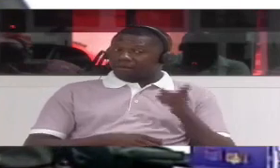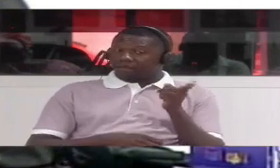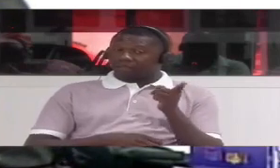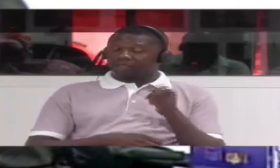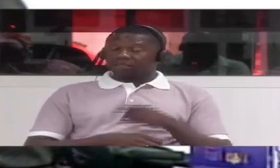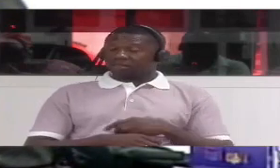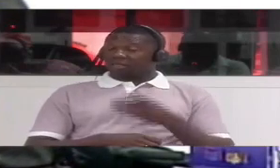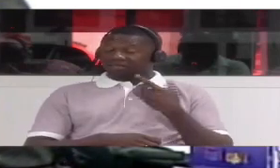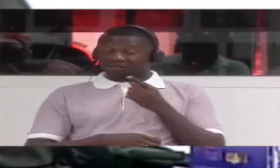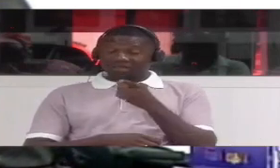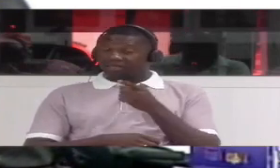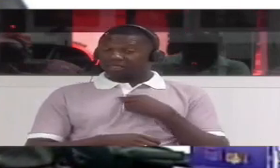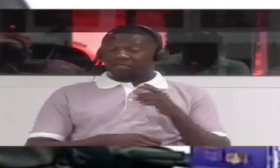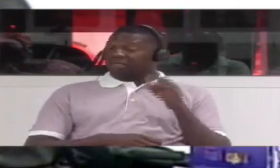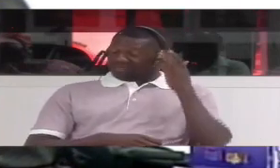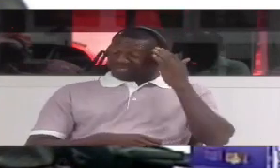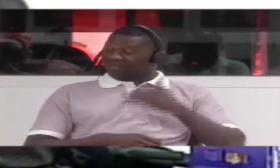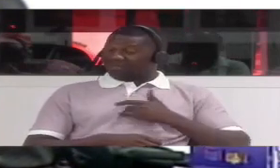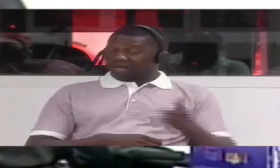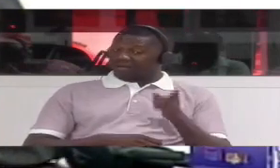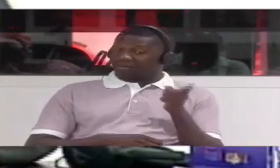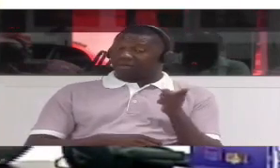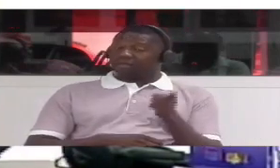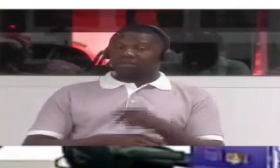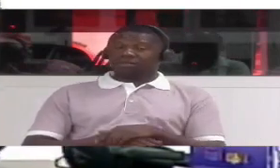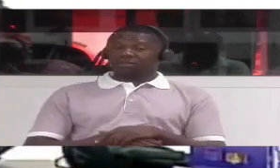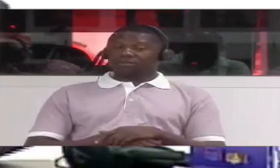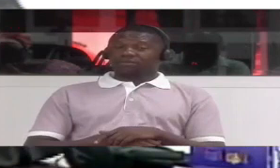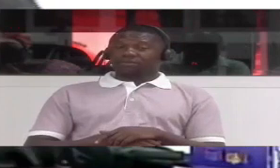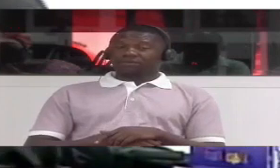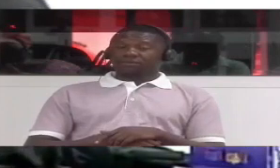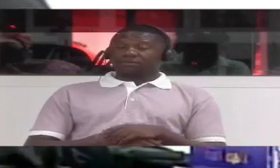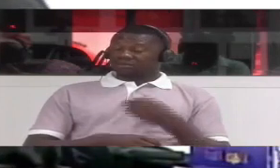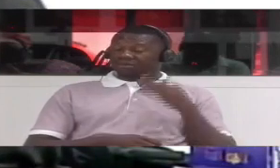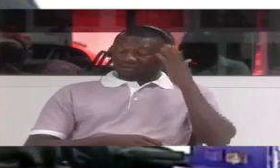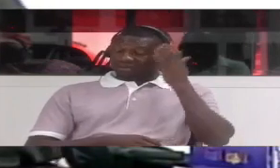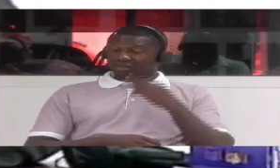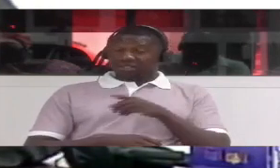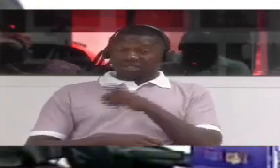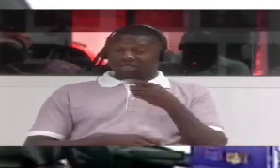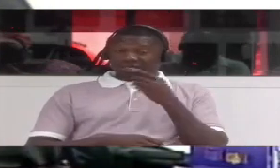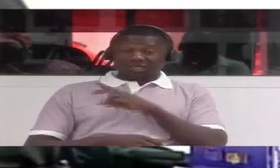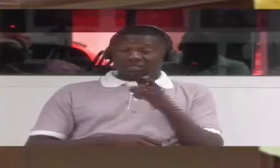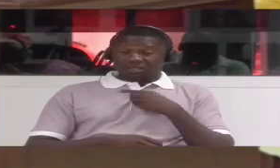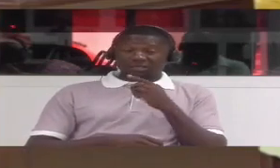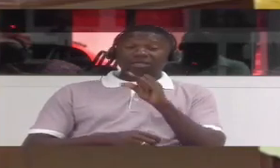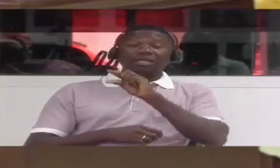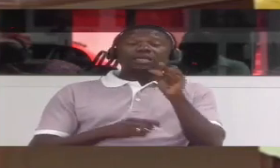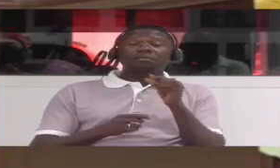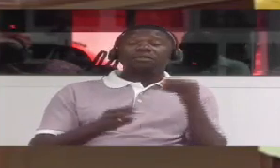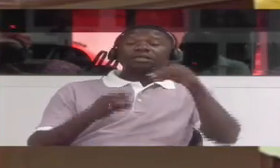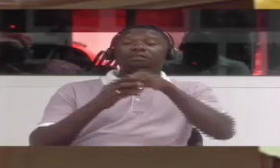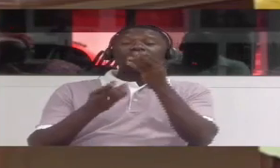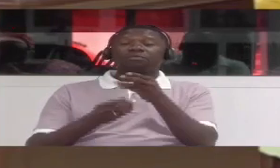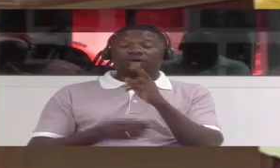an Idi Amin. So I knew the history of both of them. So I knew these guys, I mean, they didn't name him just out of the blue. He certainly must have earned